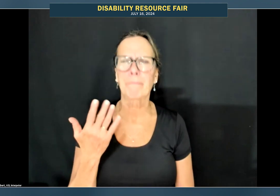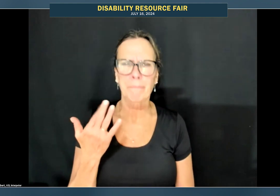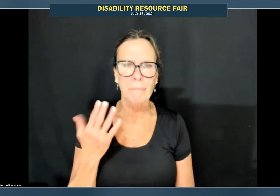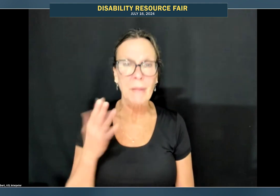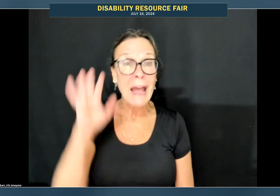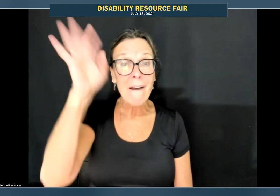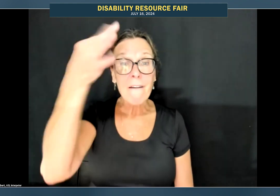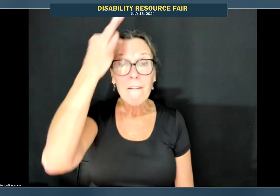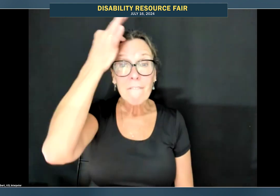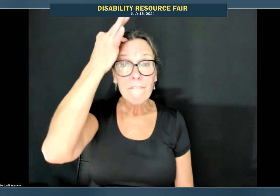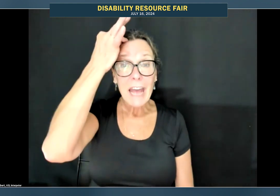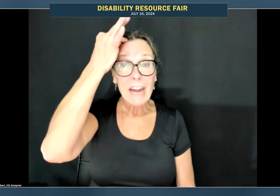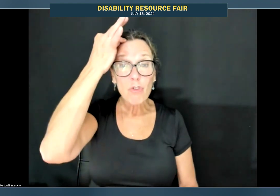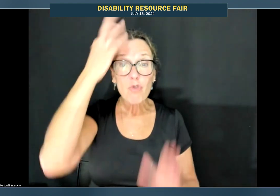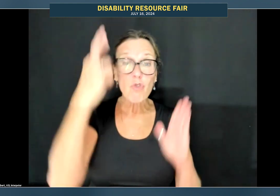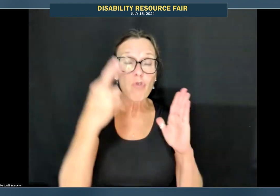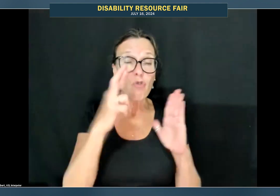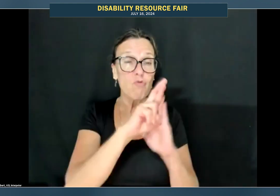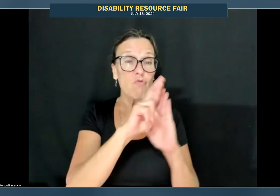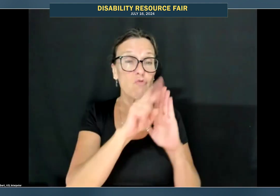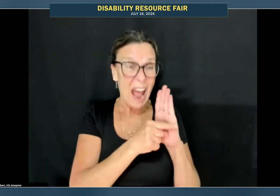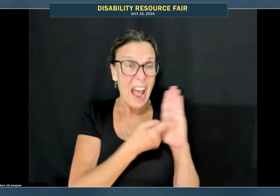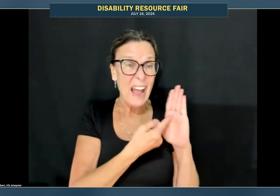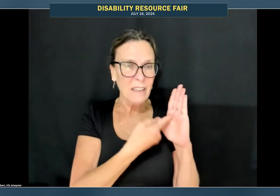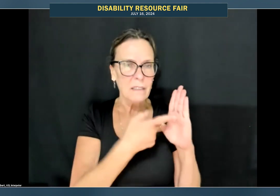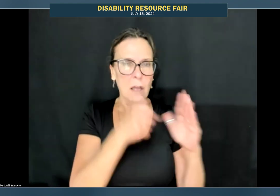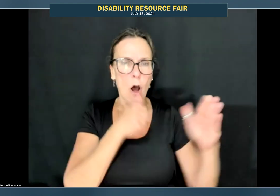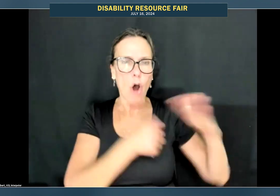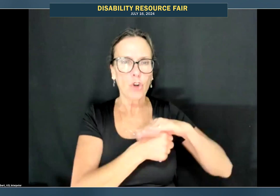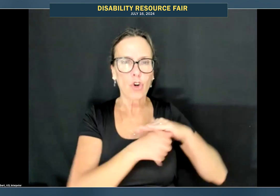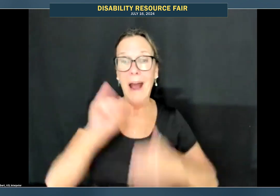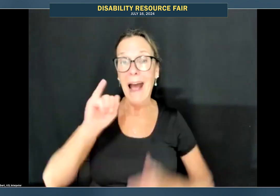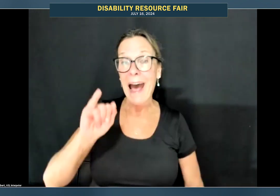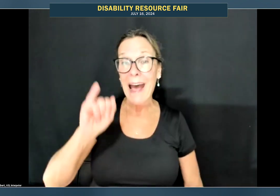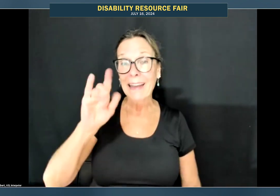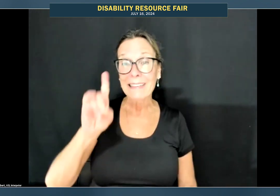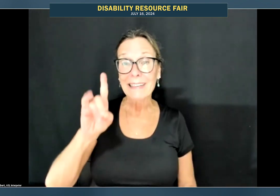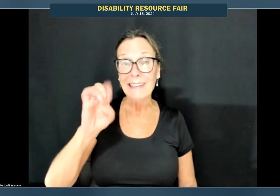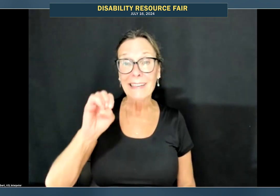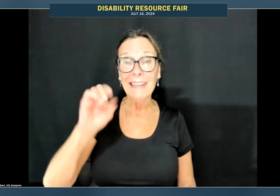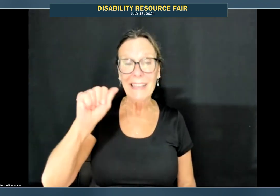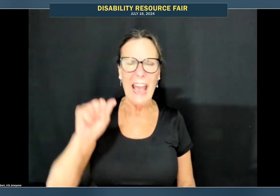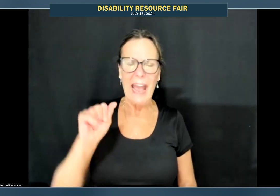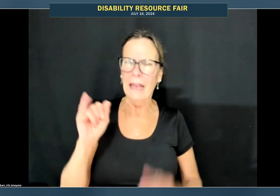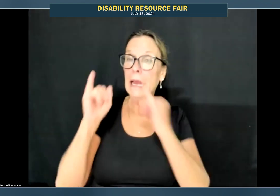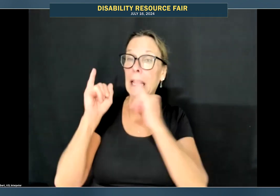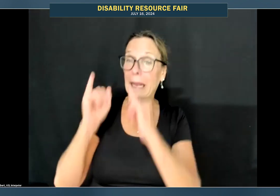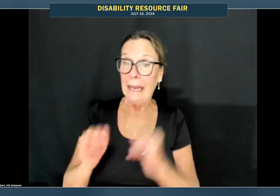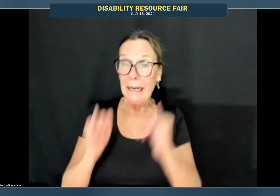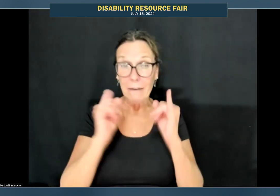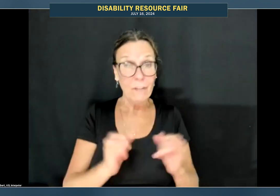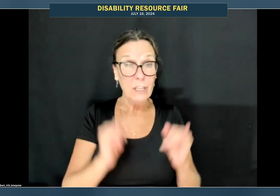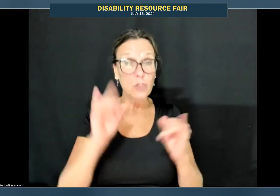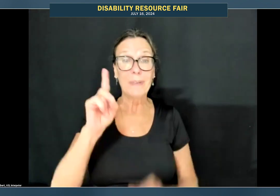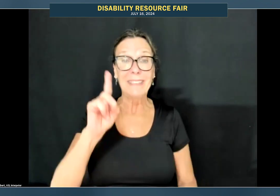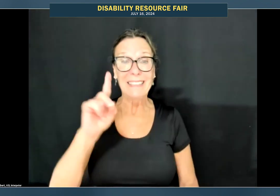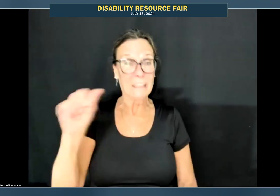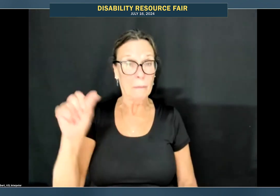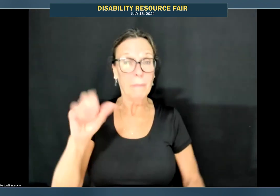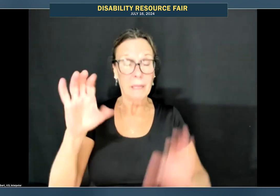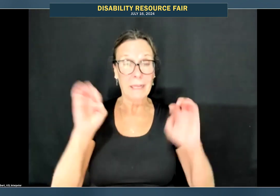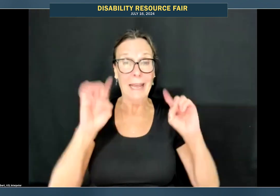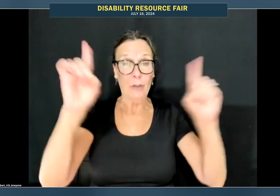federal regulations under IDEA, Individual Disability